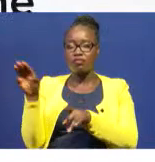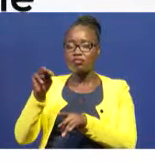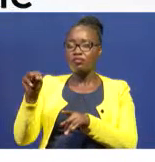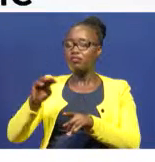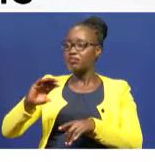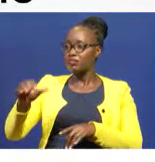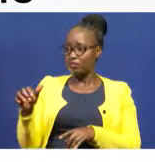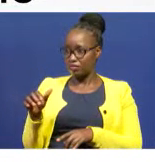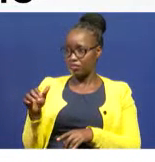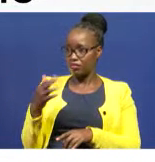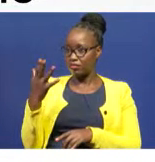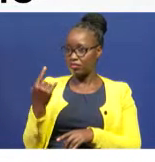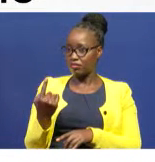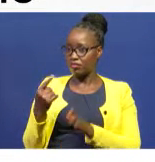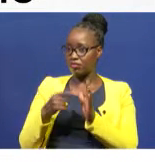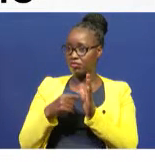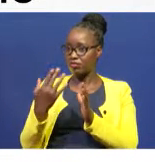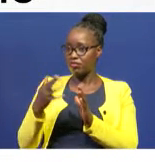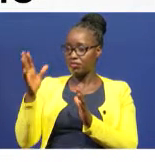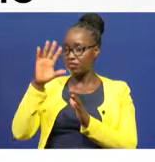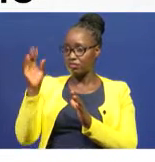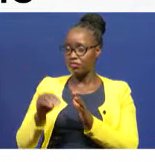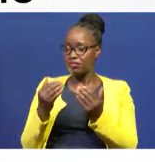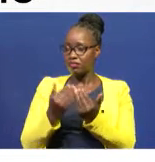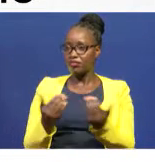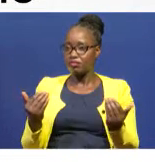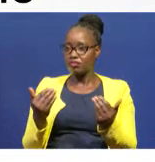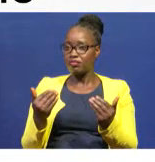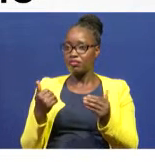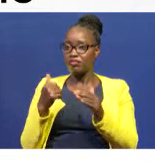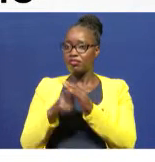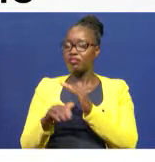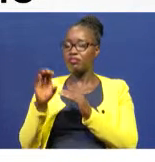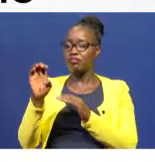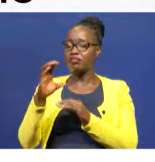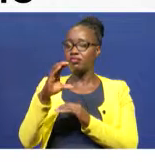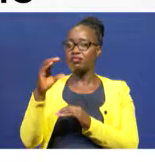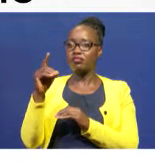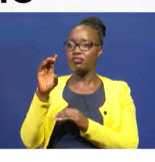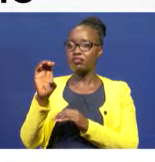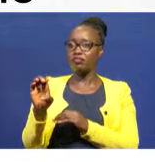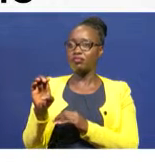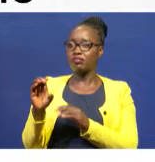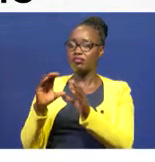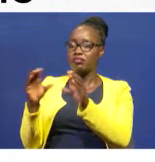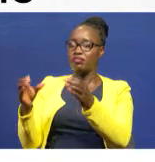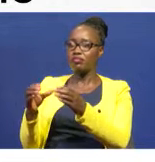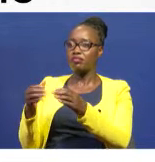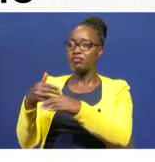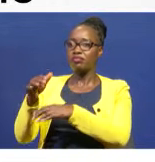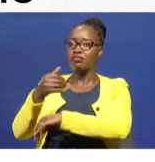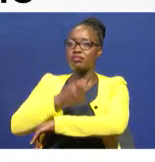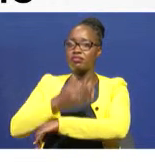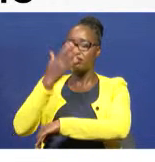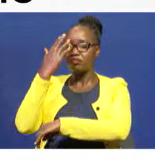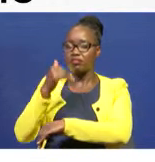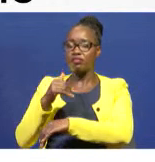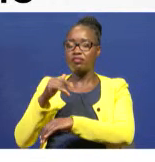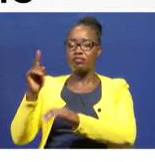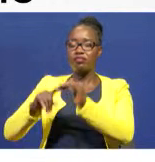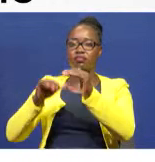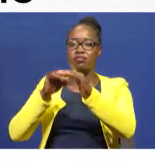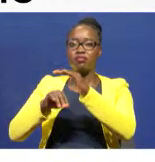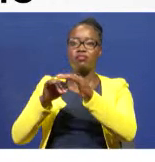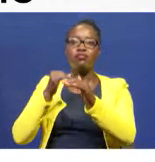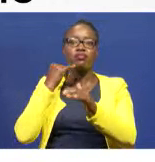County, for example, 51.4% of children falling under the early childhood education category are out of school due to inaccessibility,